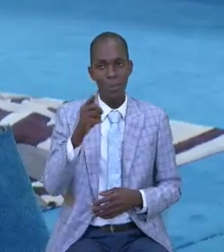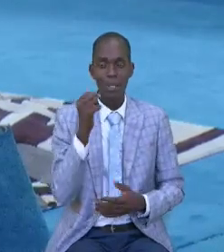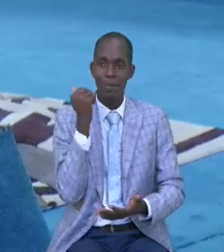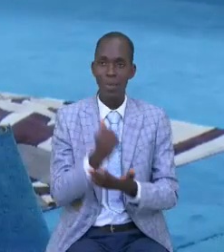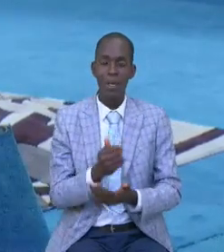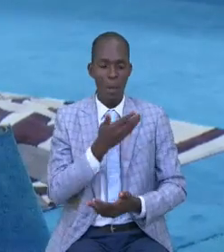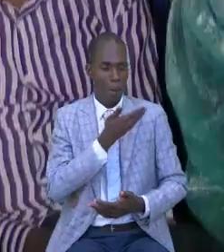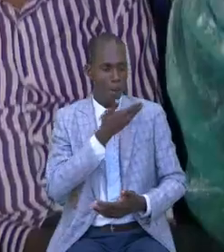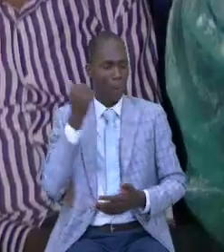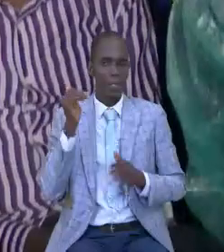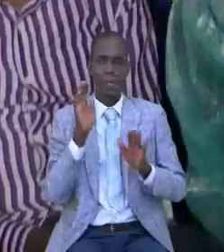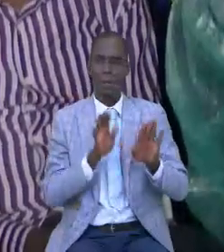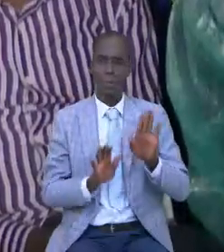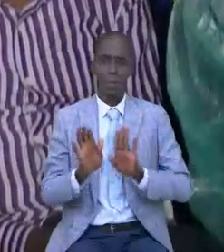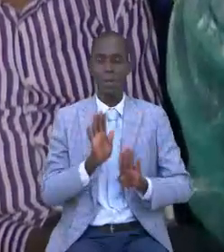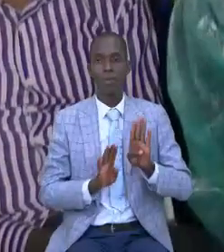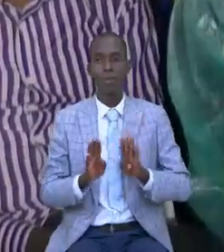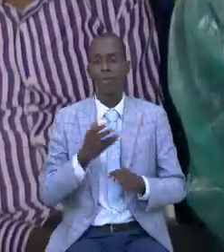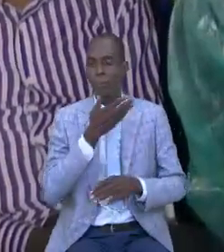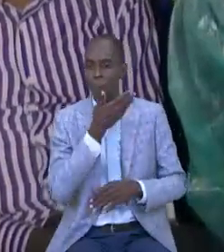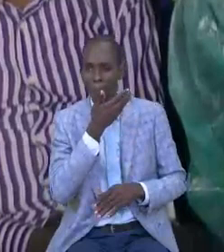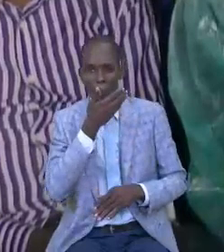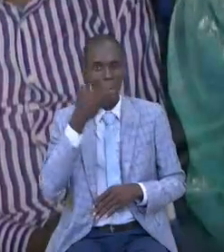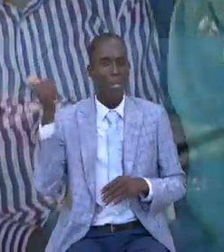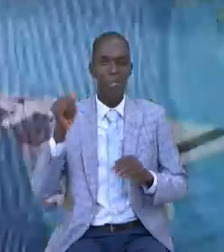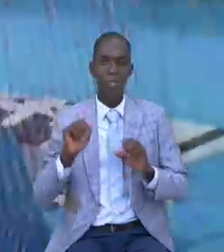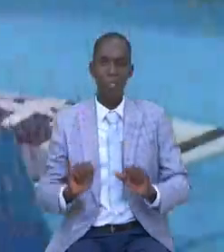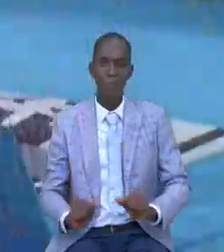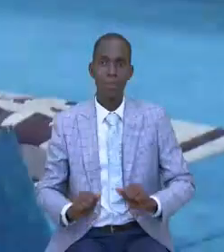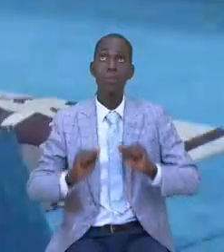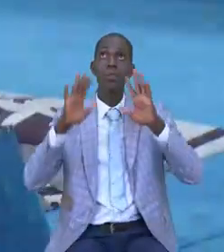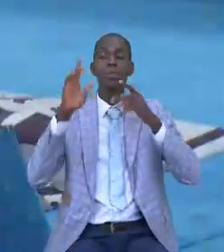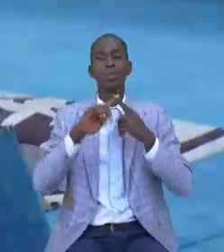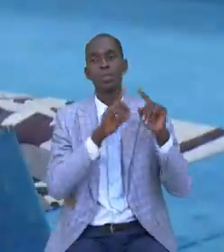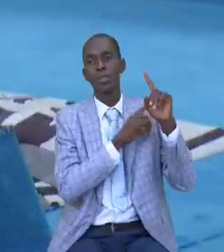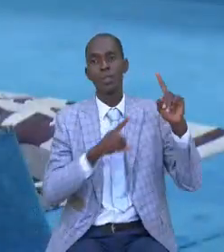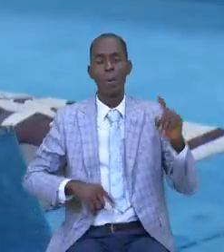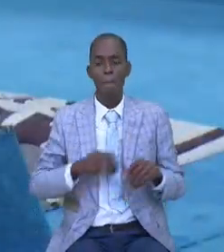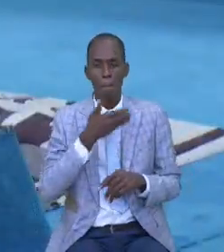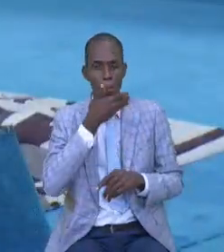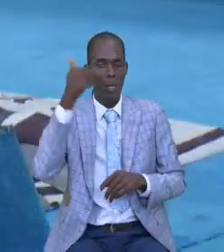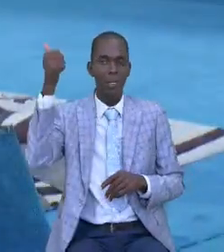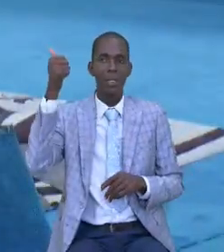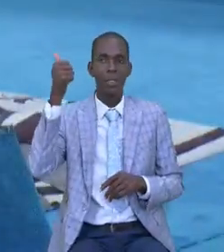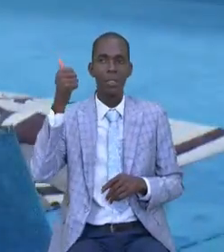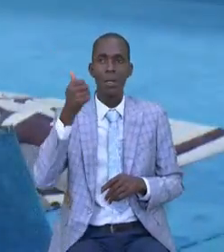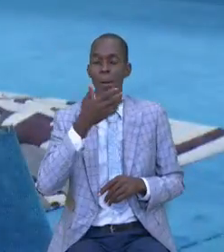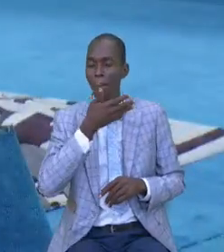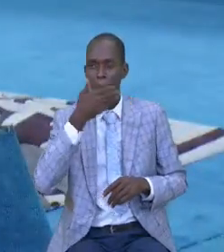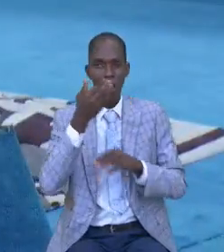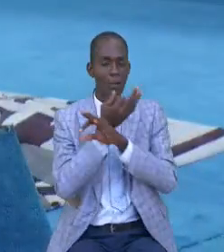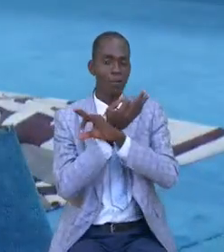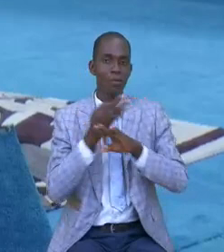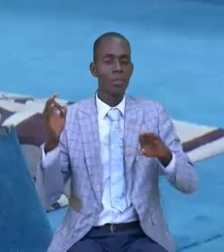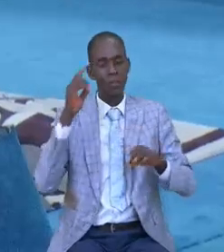better behavior, a better devotion to the Lord, better emancipation